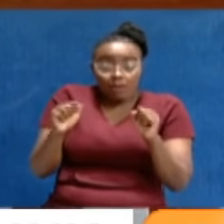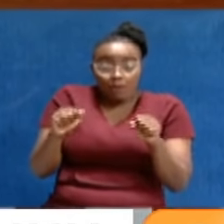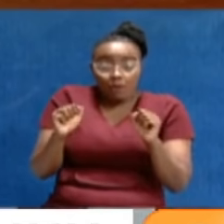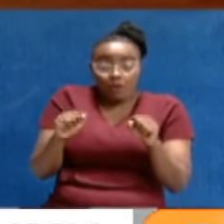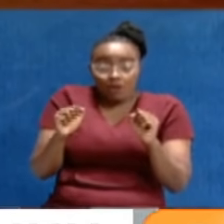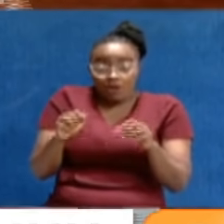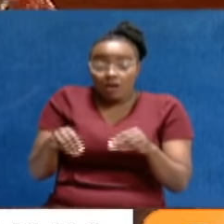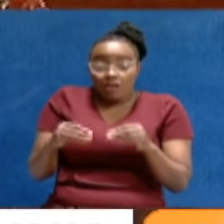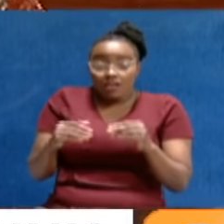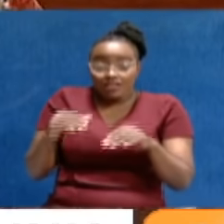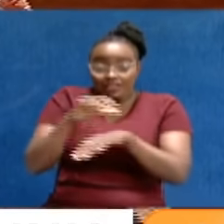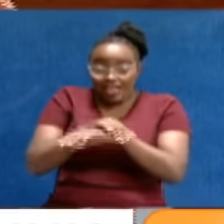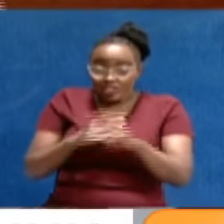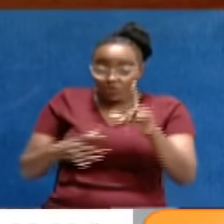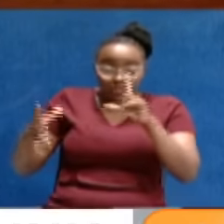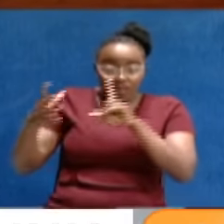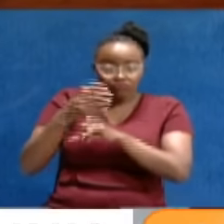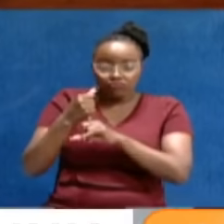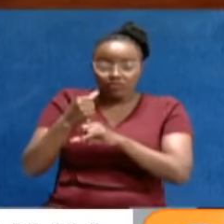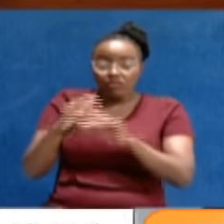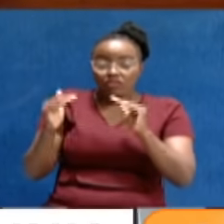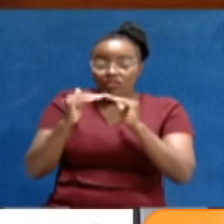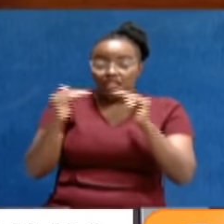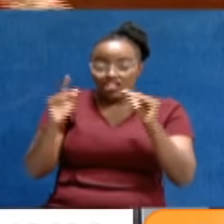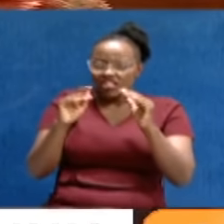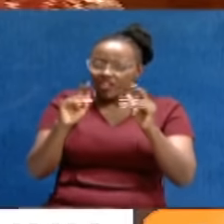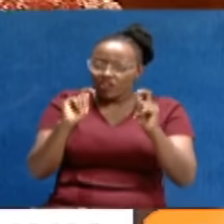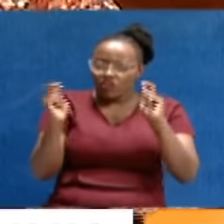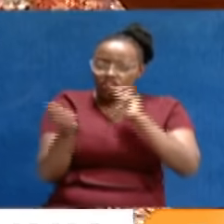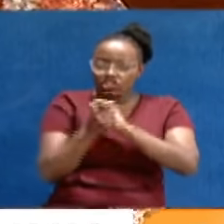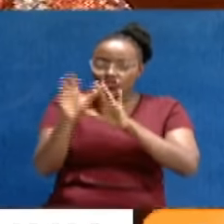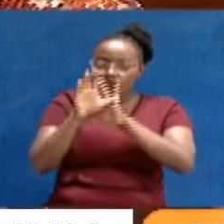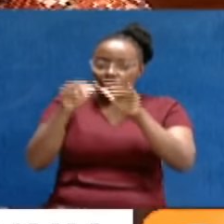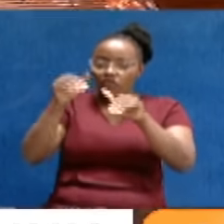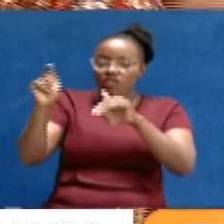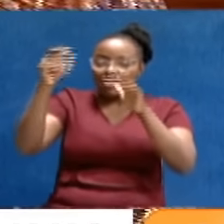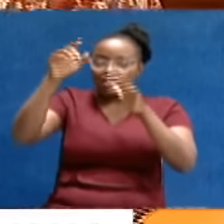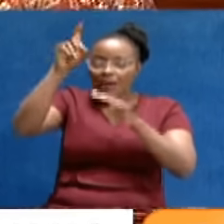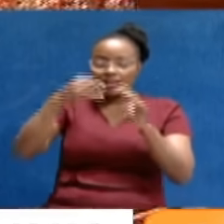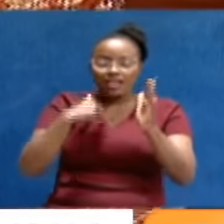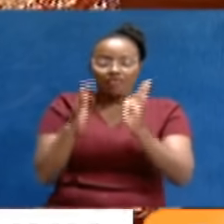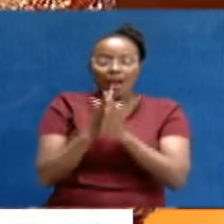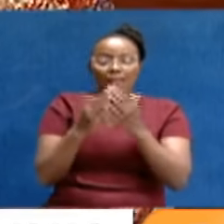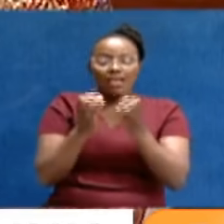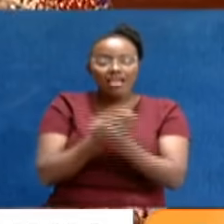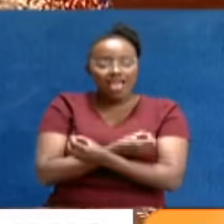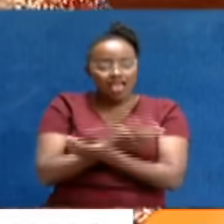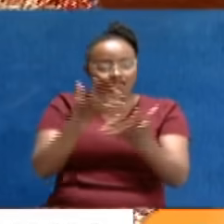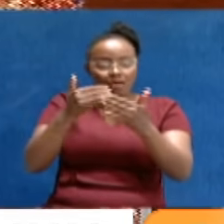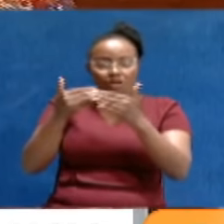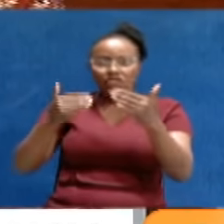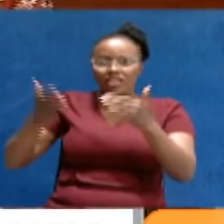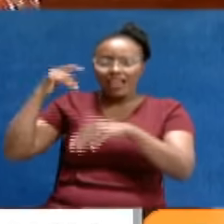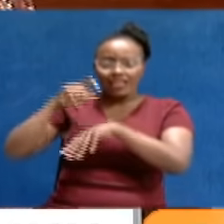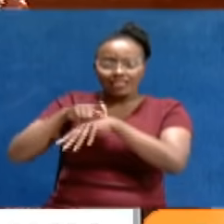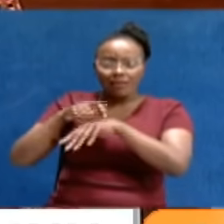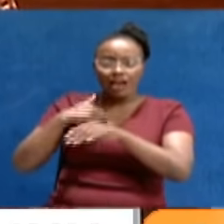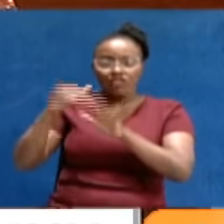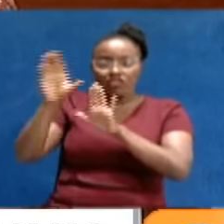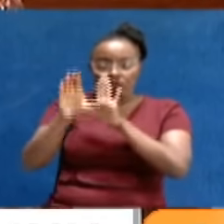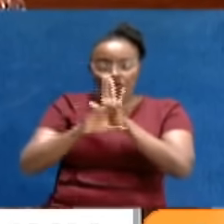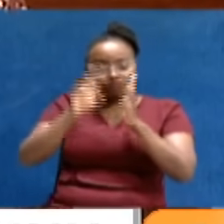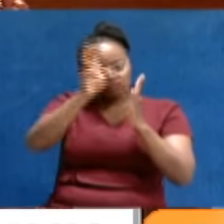to reach to the referendum. But by the time it reaches the referendum, Kenyans should have these books everywhere, like we had last time,